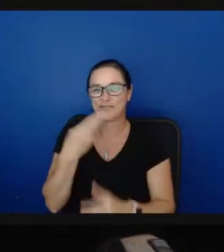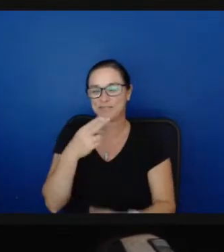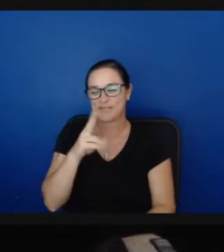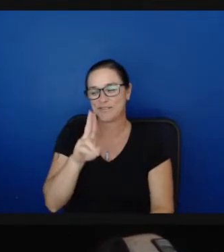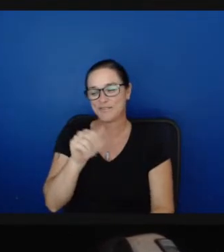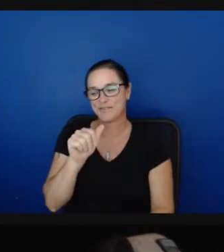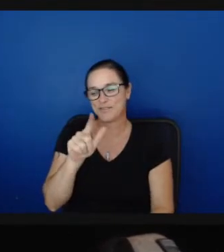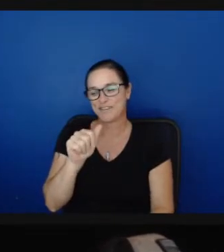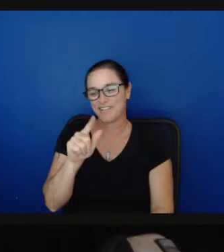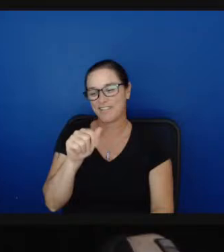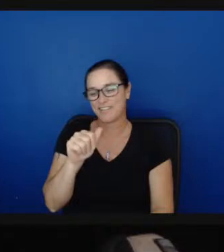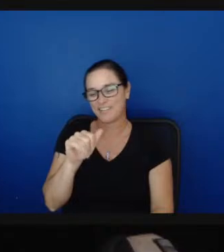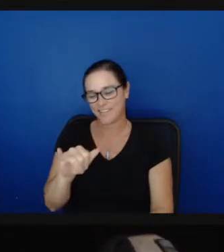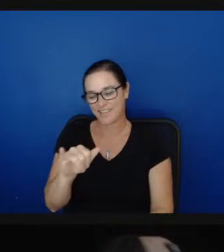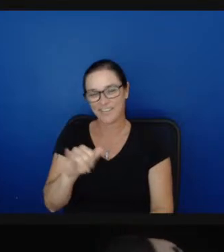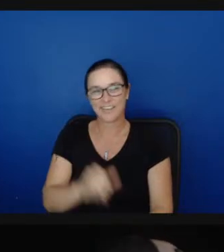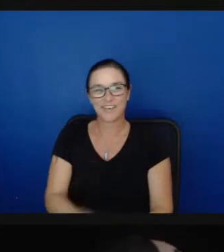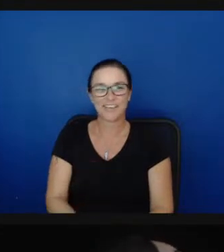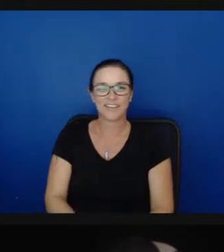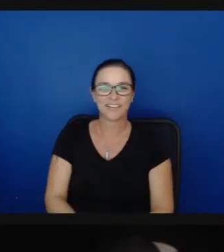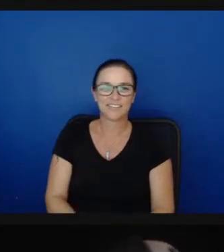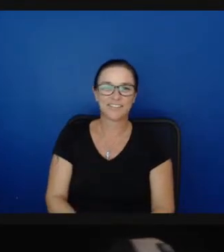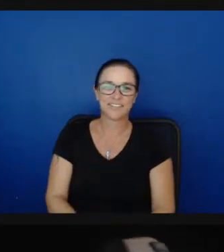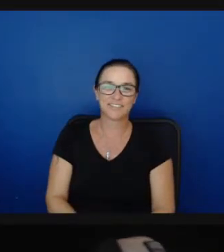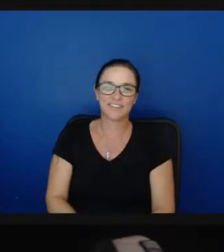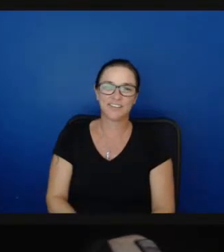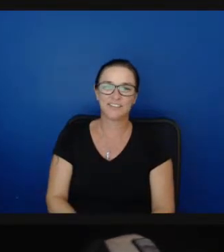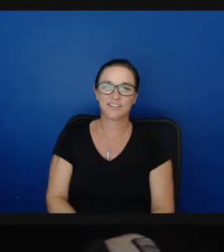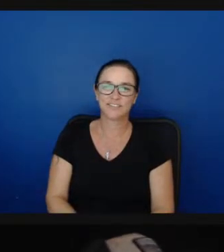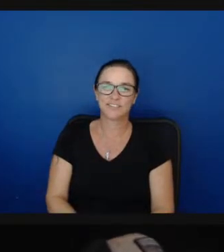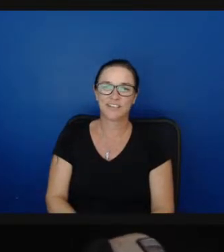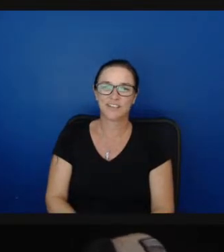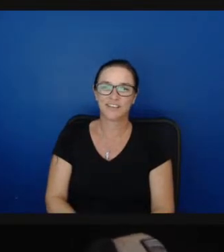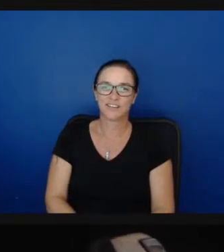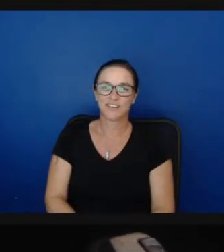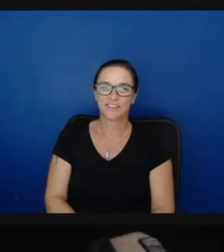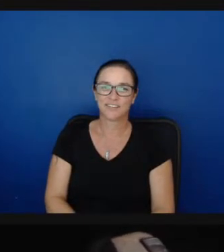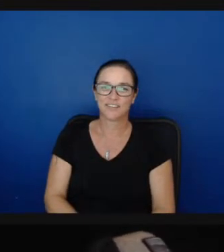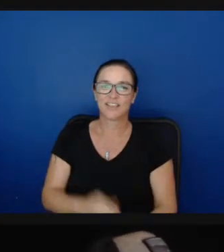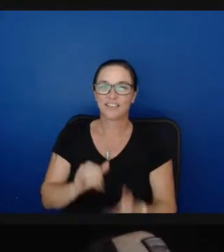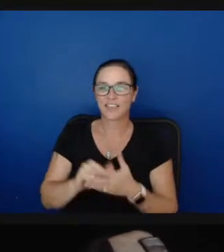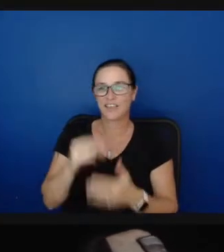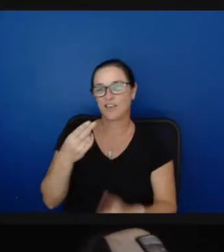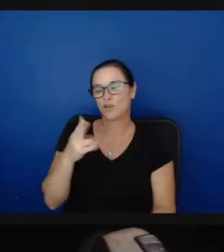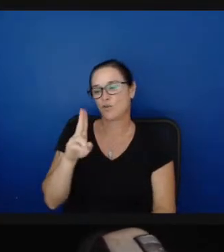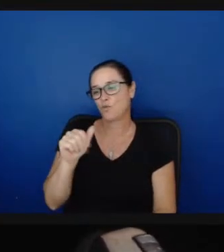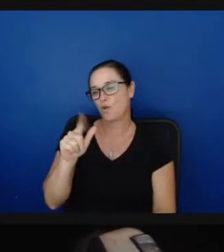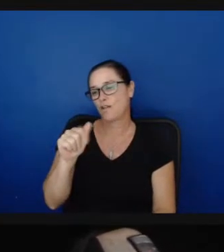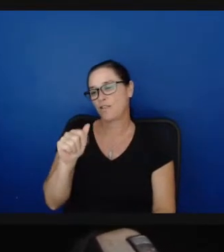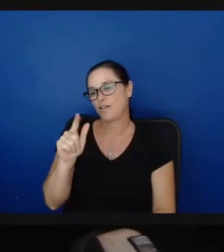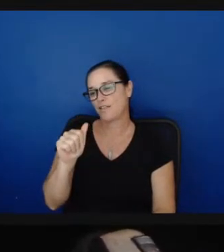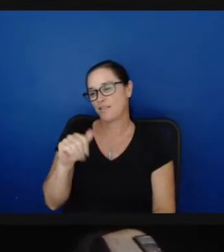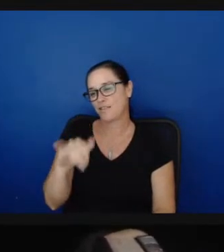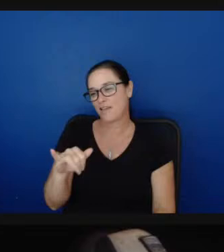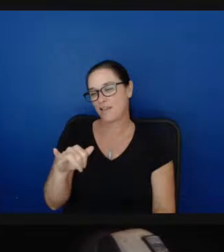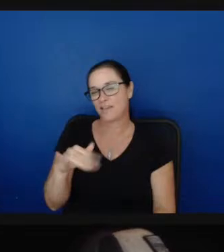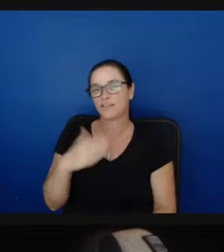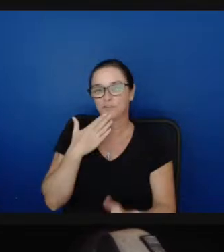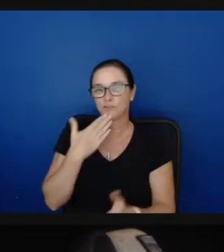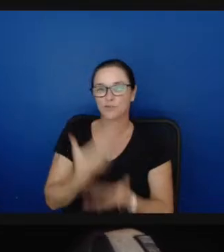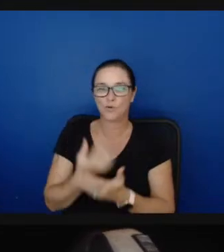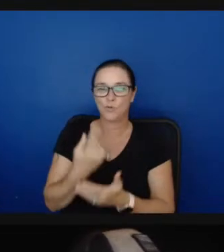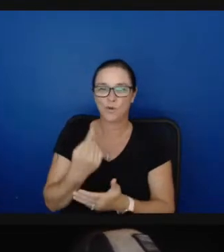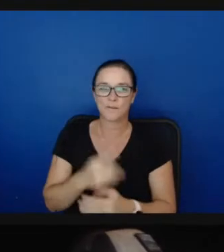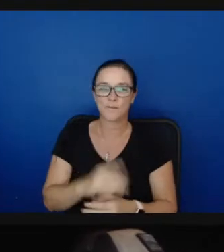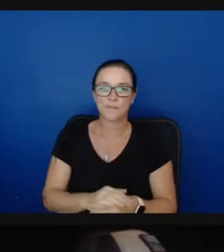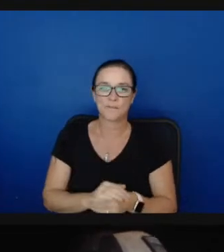So much that Hawaii one's a good one. Yeah, that Hawaii one I liked in the 1880, 1881